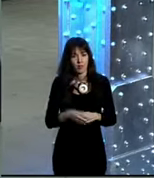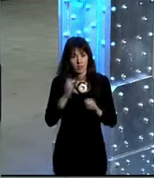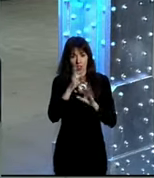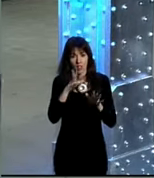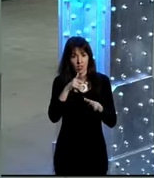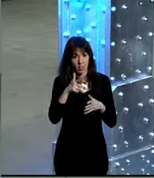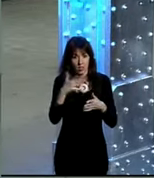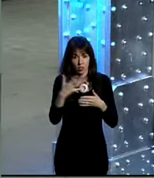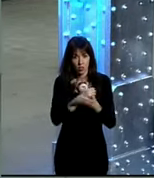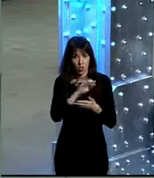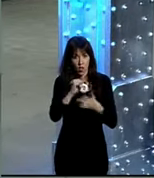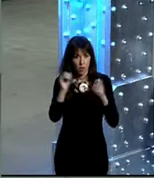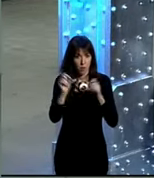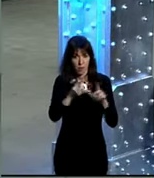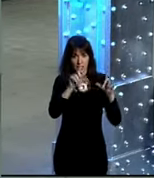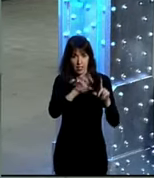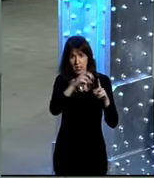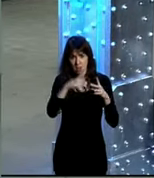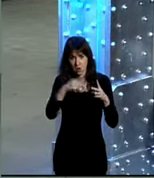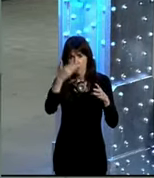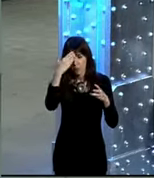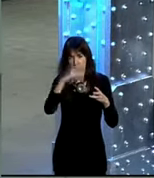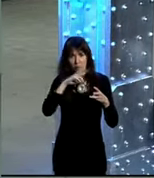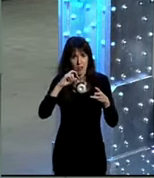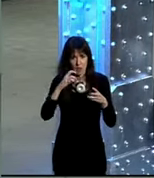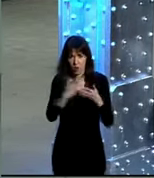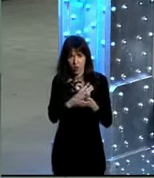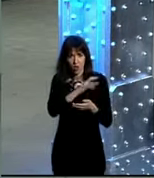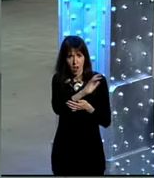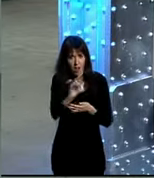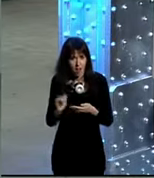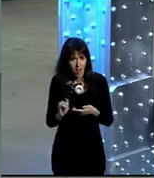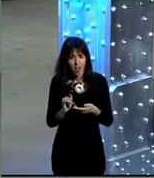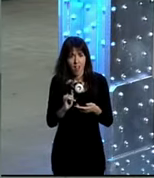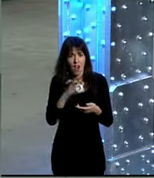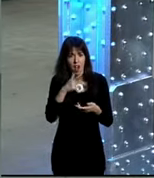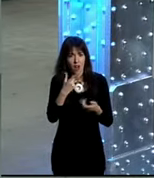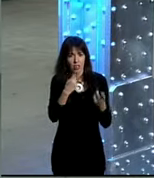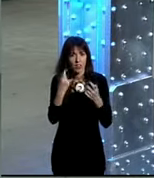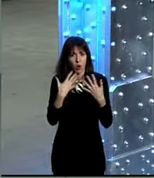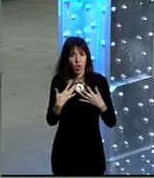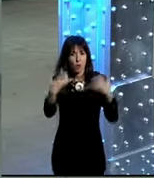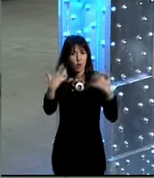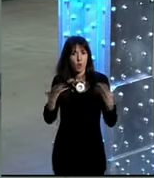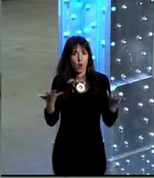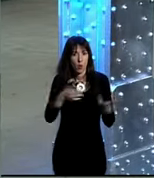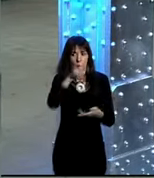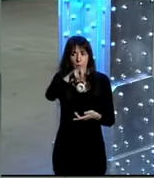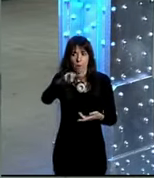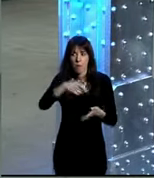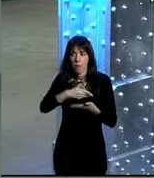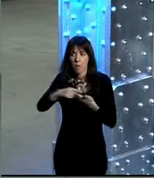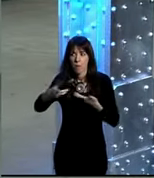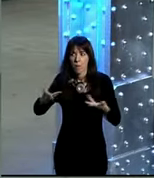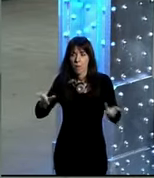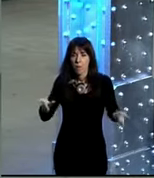solutions, we have the principles, we have everything we want to do. Now all we need is an audience. But the audience, then again, brings me to